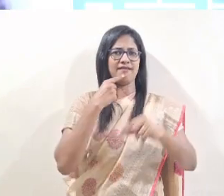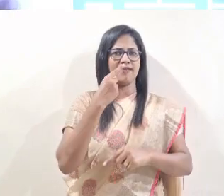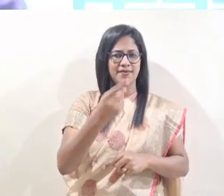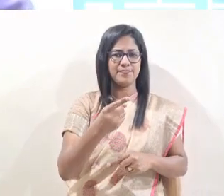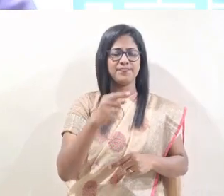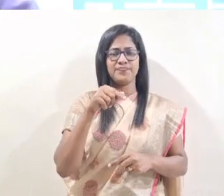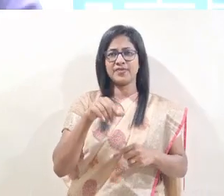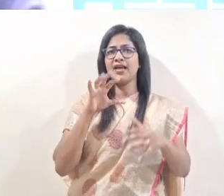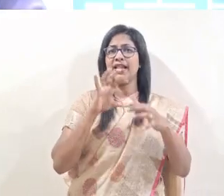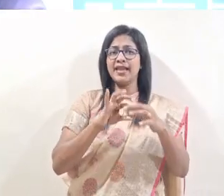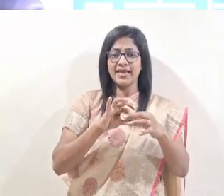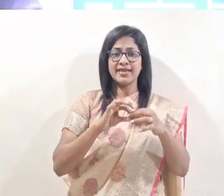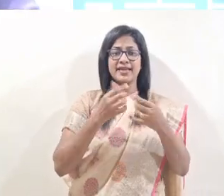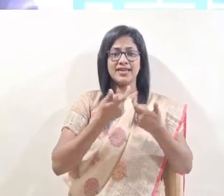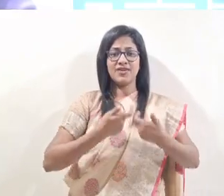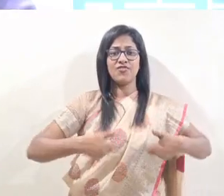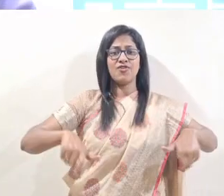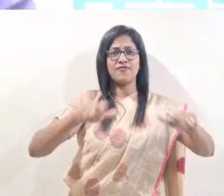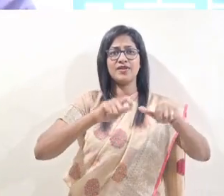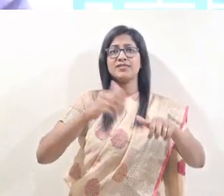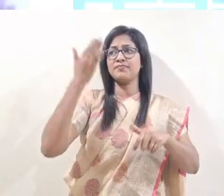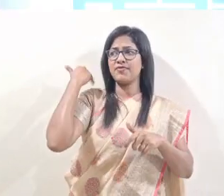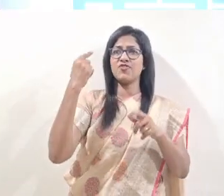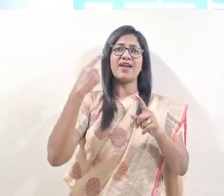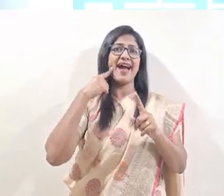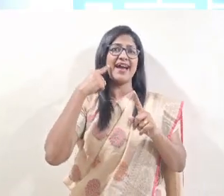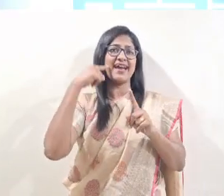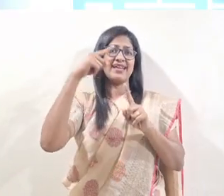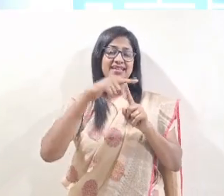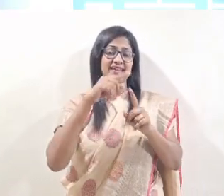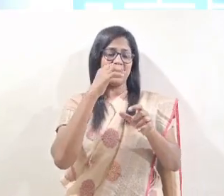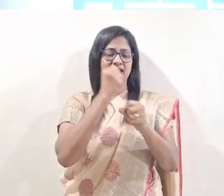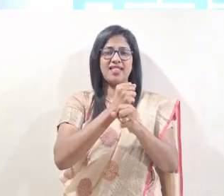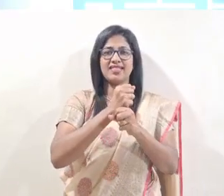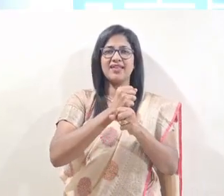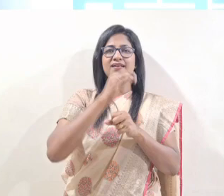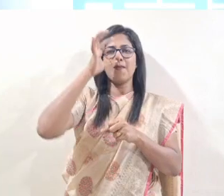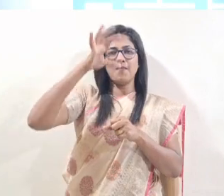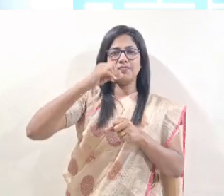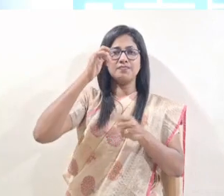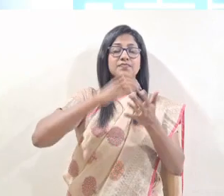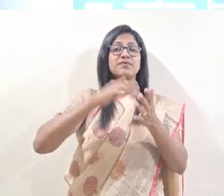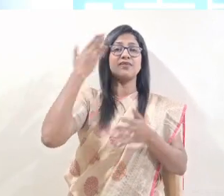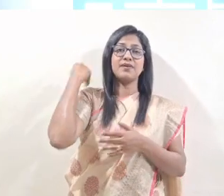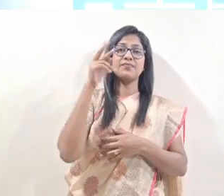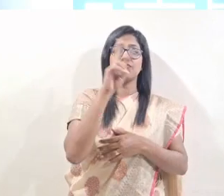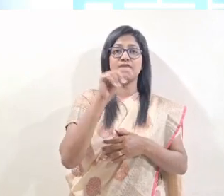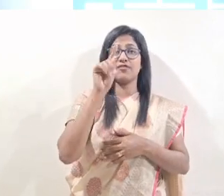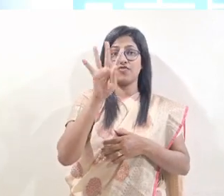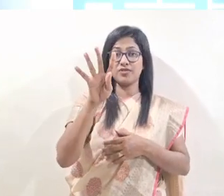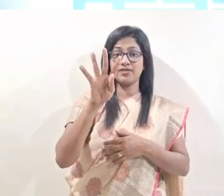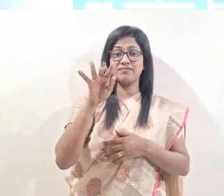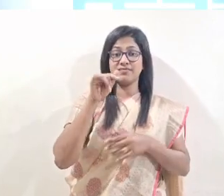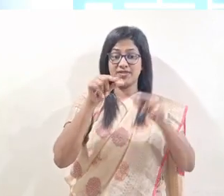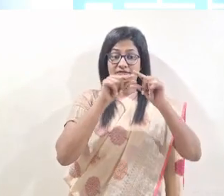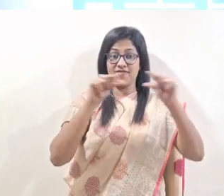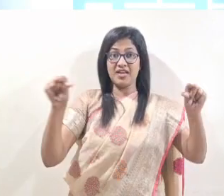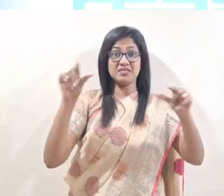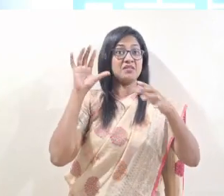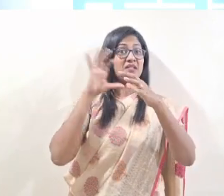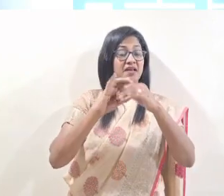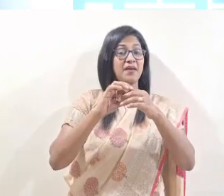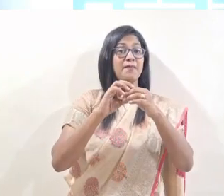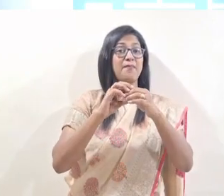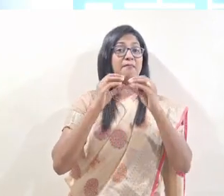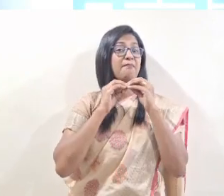something which is related to a conference that we did at IIT Gandhinagar in 2014. And the phrase is design for a billion.